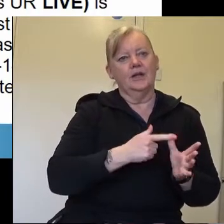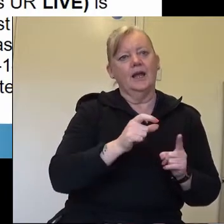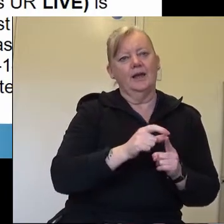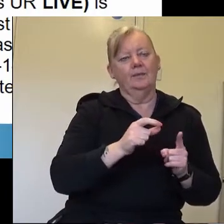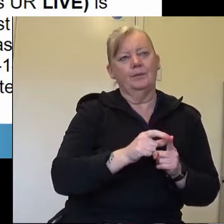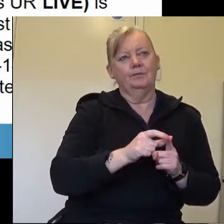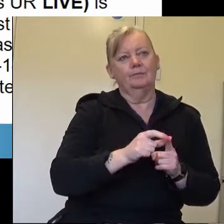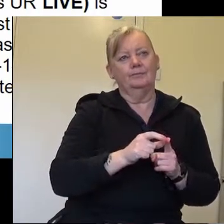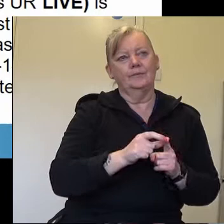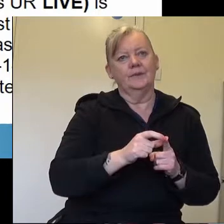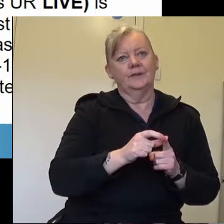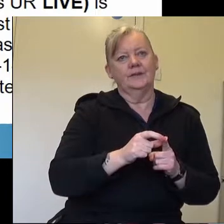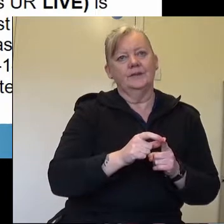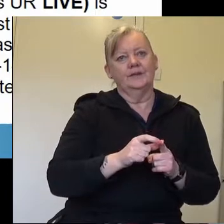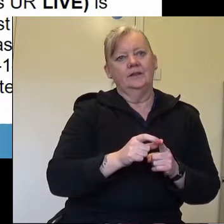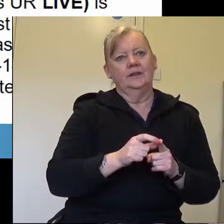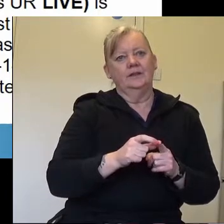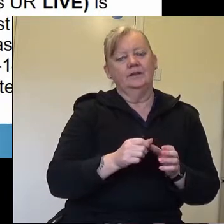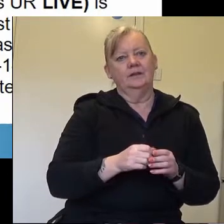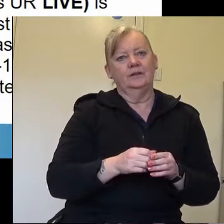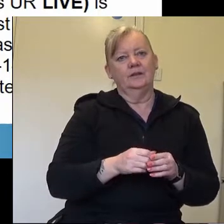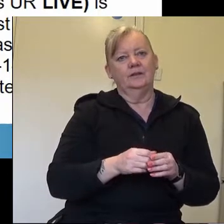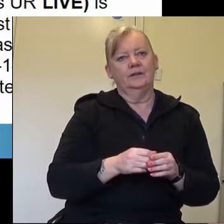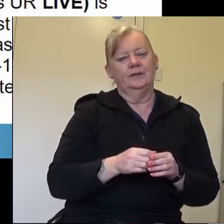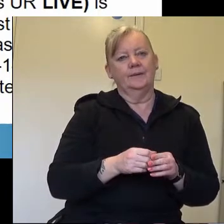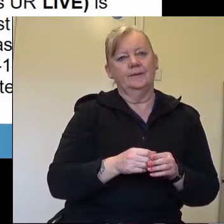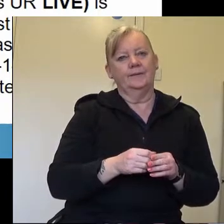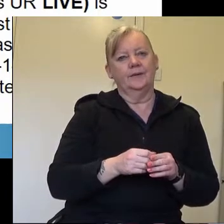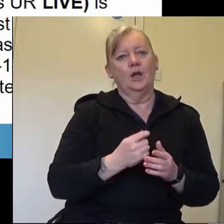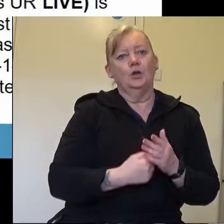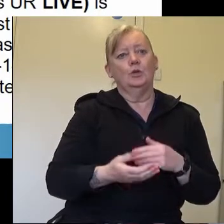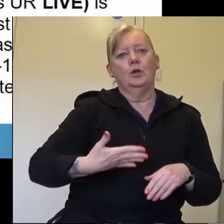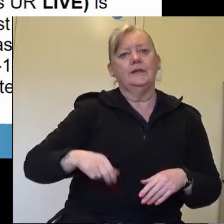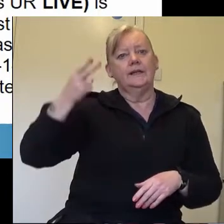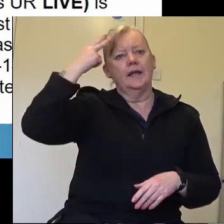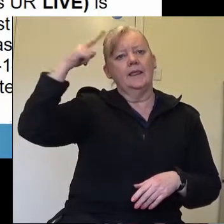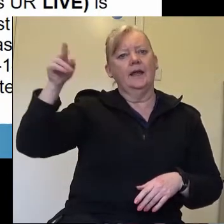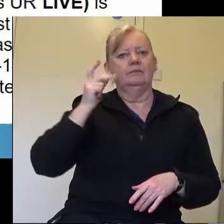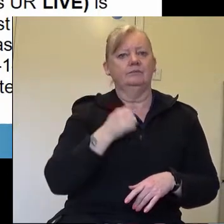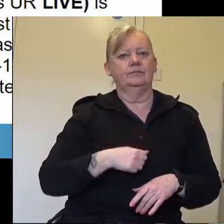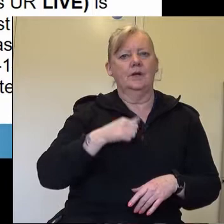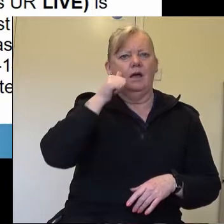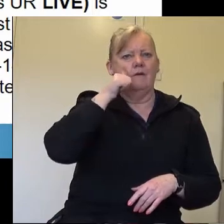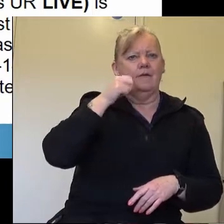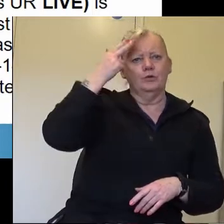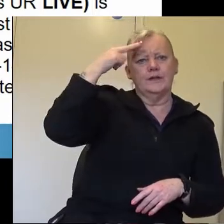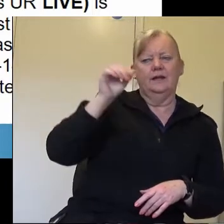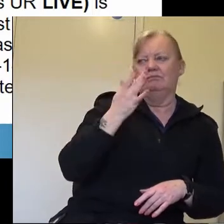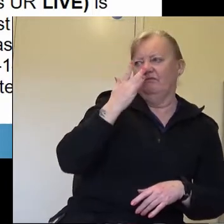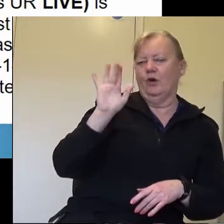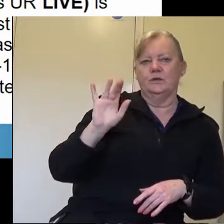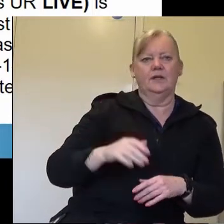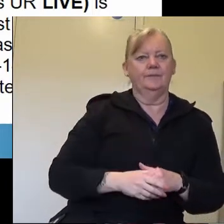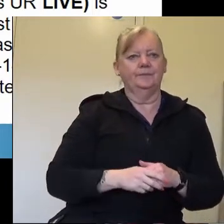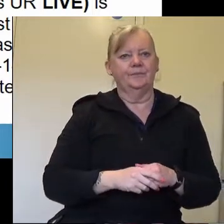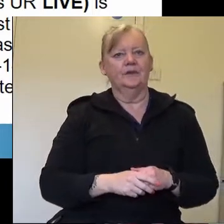Kik is a messaging app. The only difference with other messaging apps is that you only need a nickname and you are